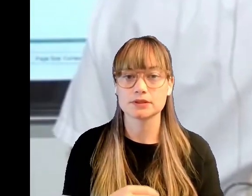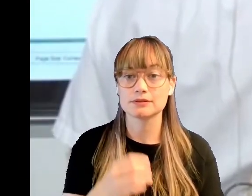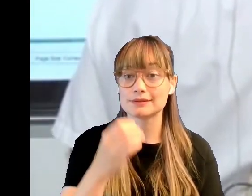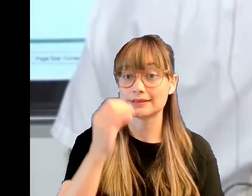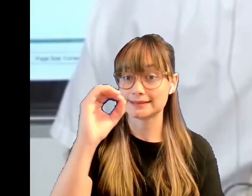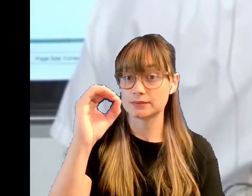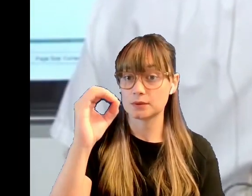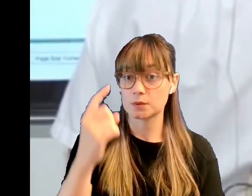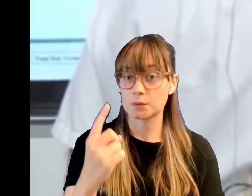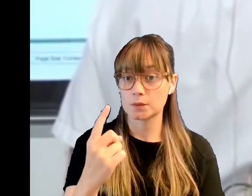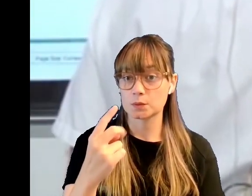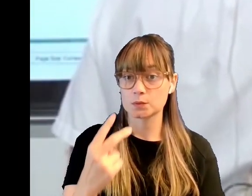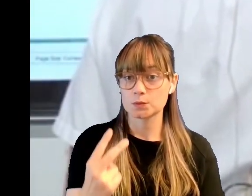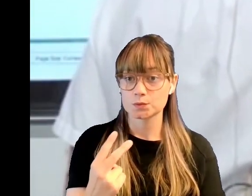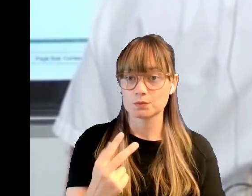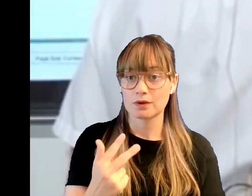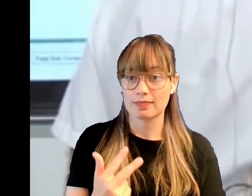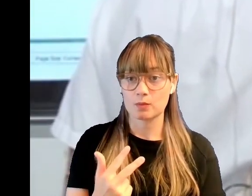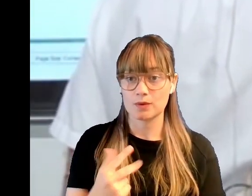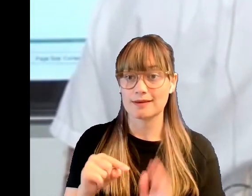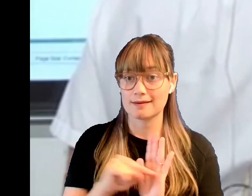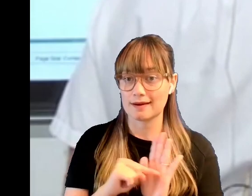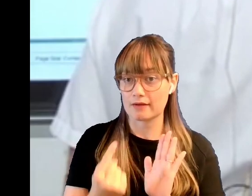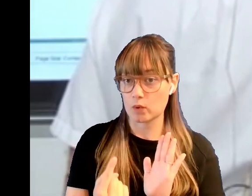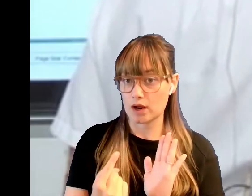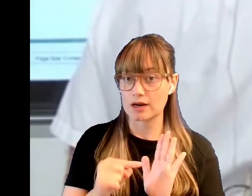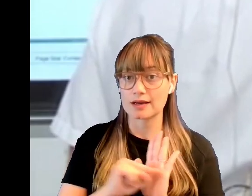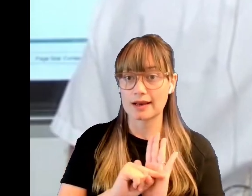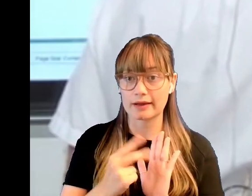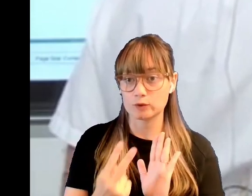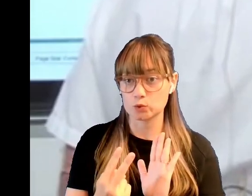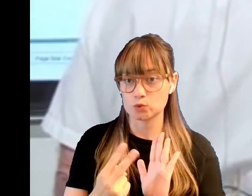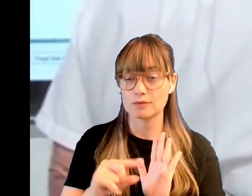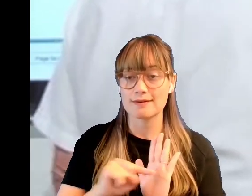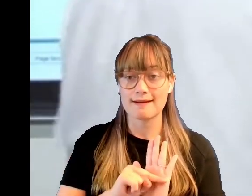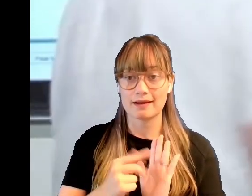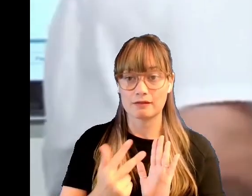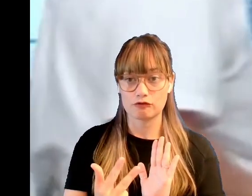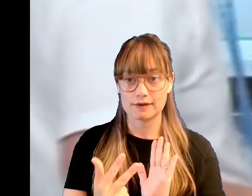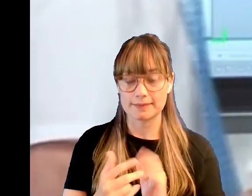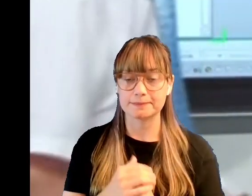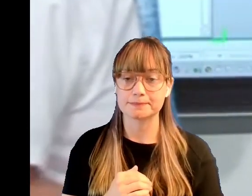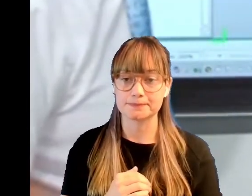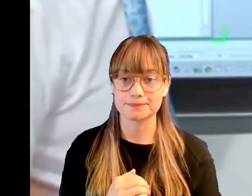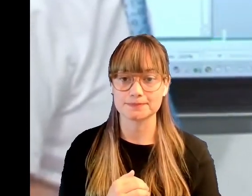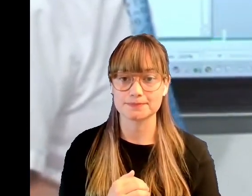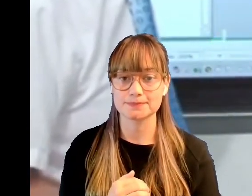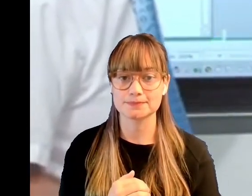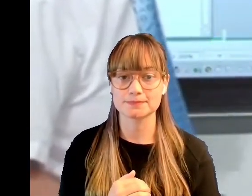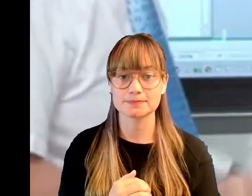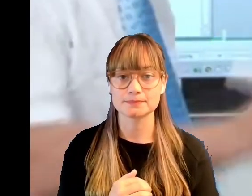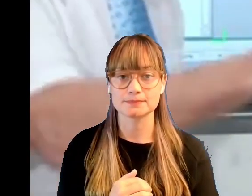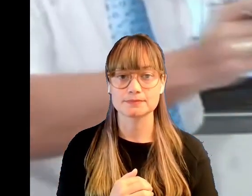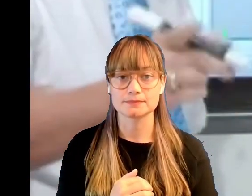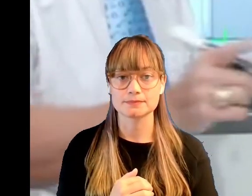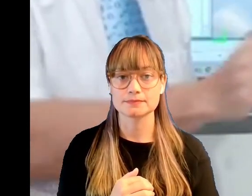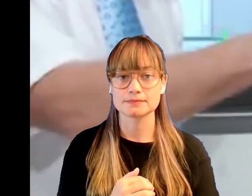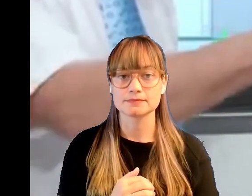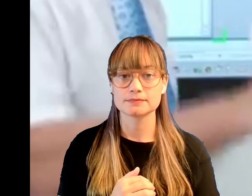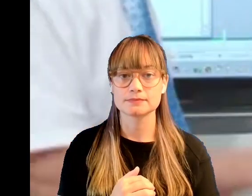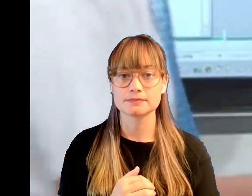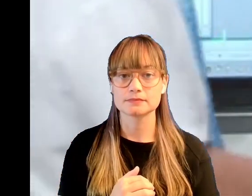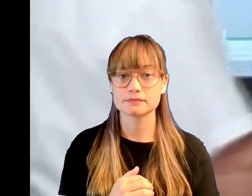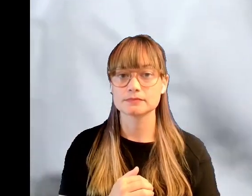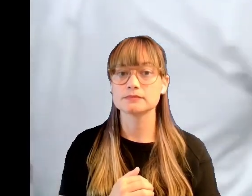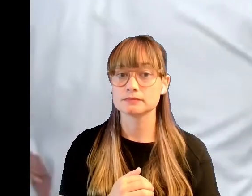0 and 1 and 2 and 3 and -1 and -2 and -3. So we'll go left to right